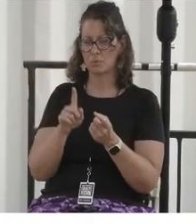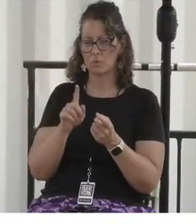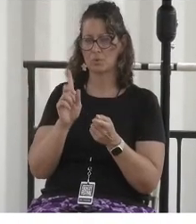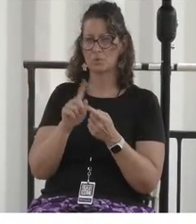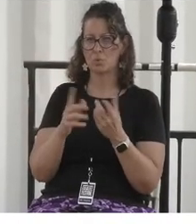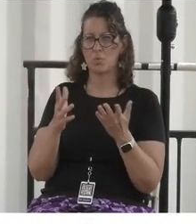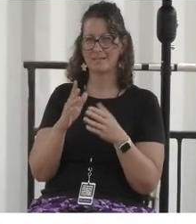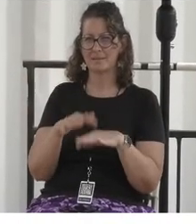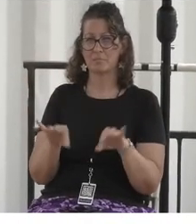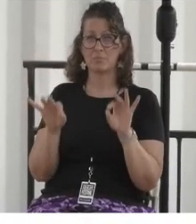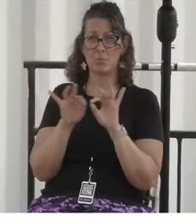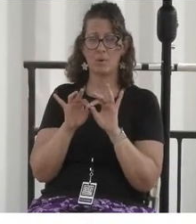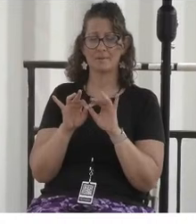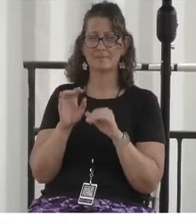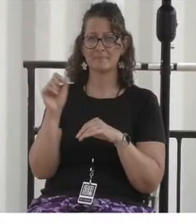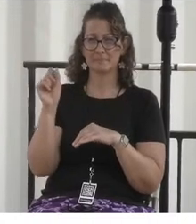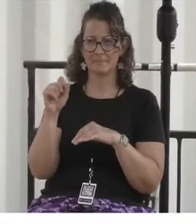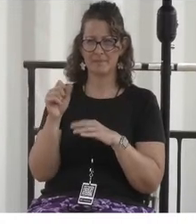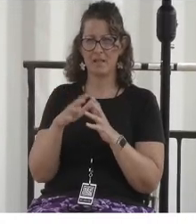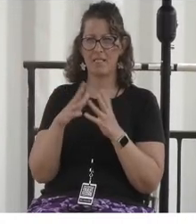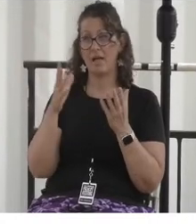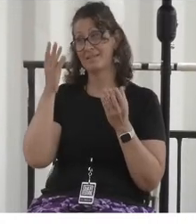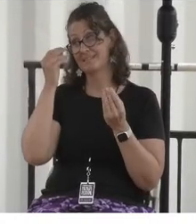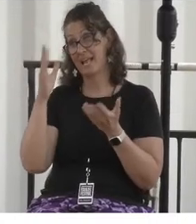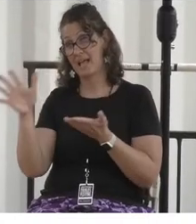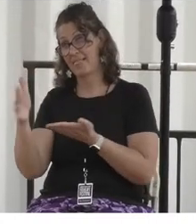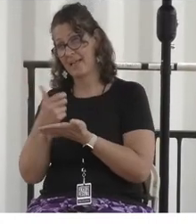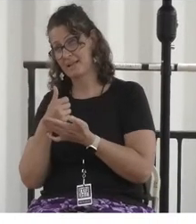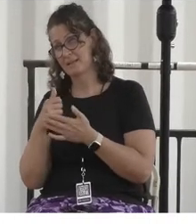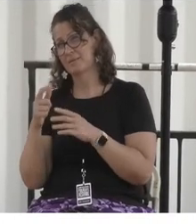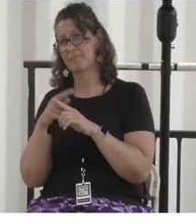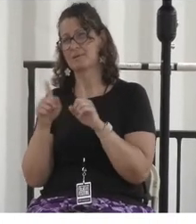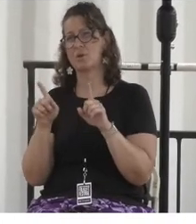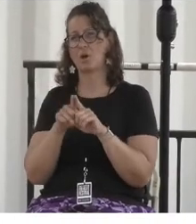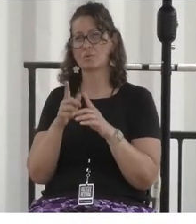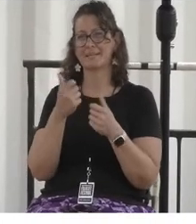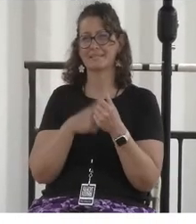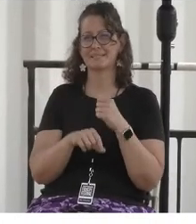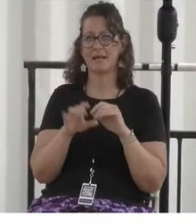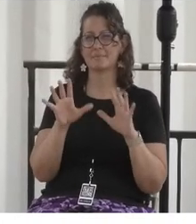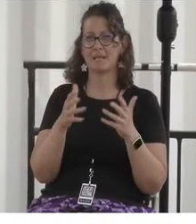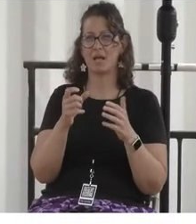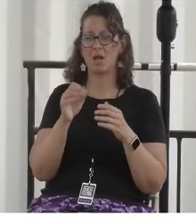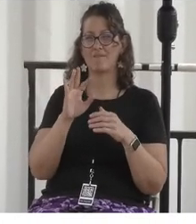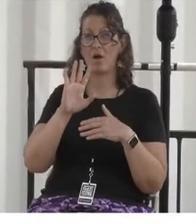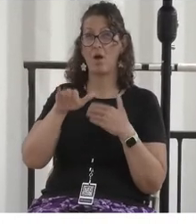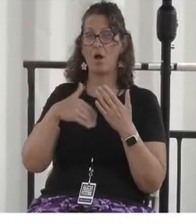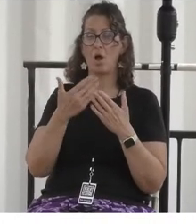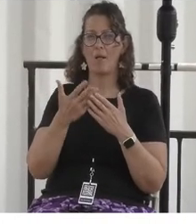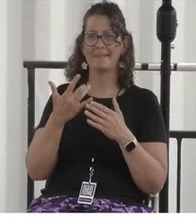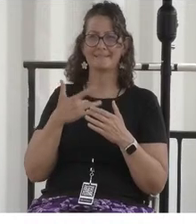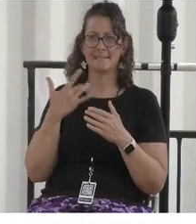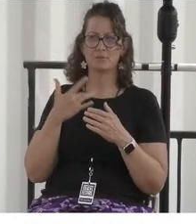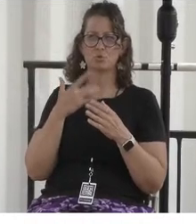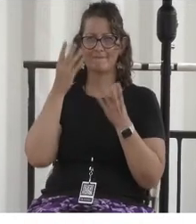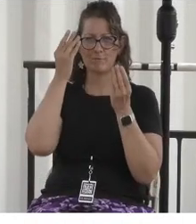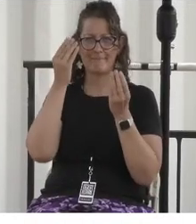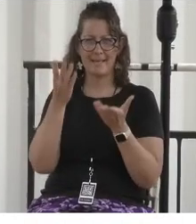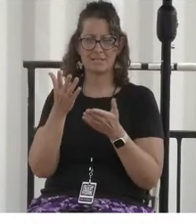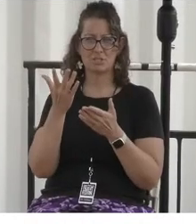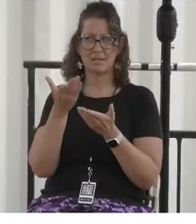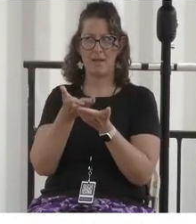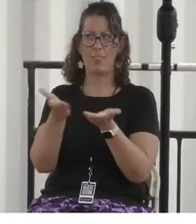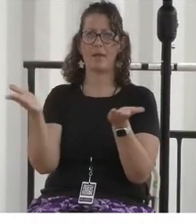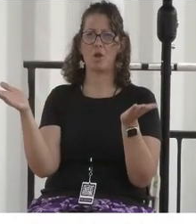also. And so, yes, there's a lot of data being collected, but it's also a subset of all of the sensor information that's out there